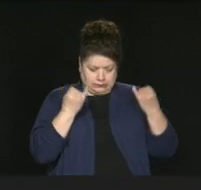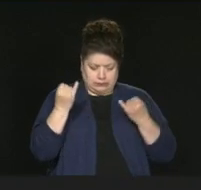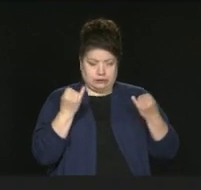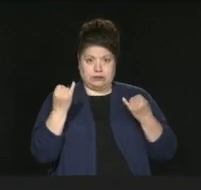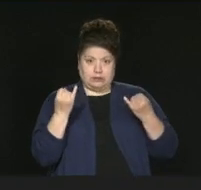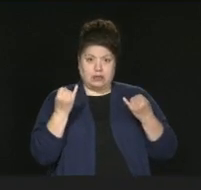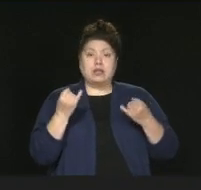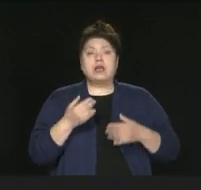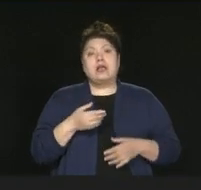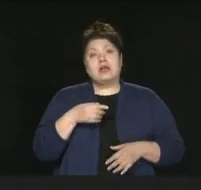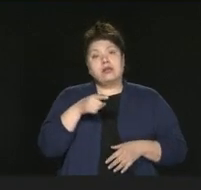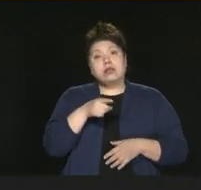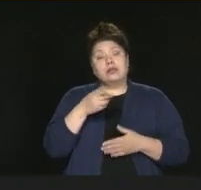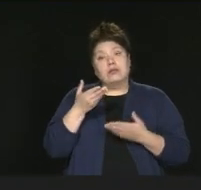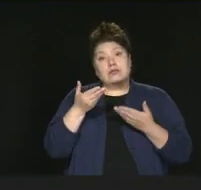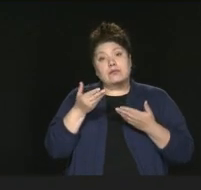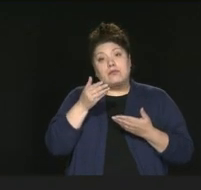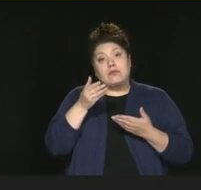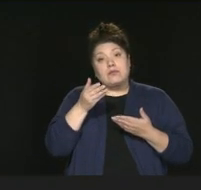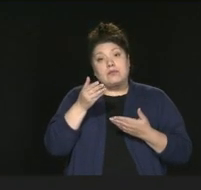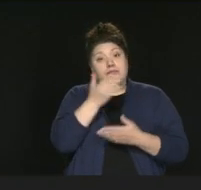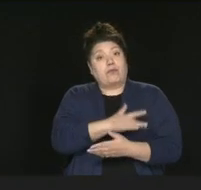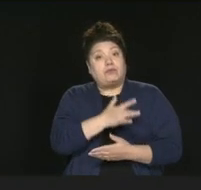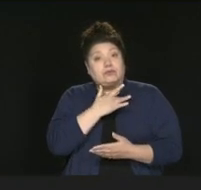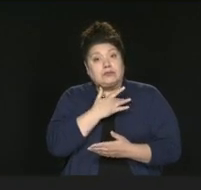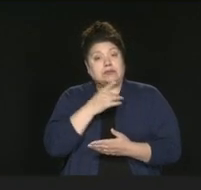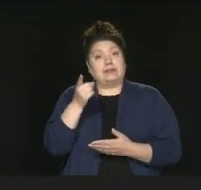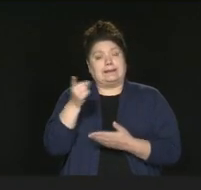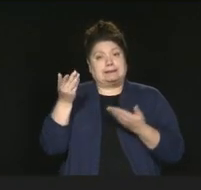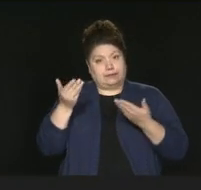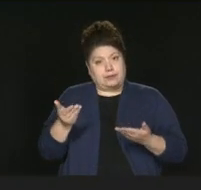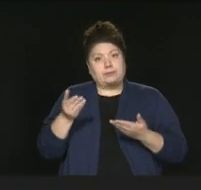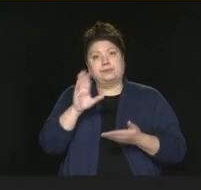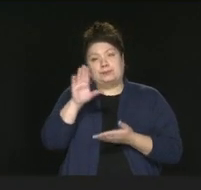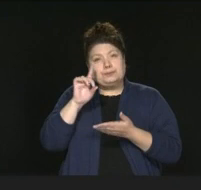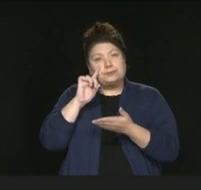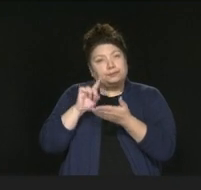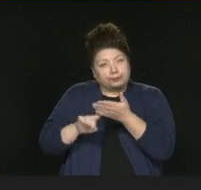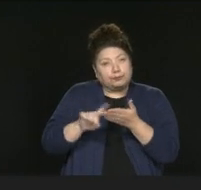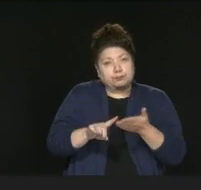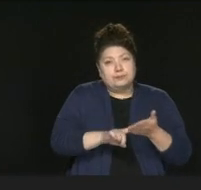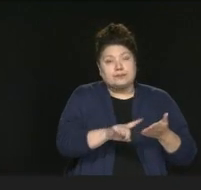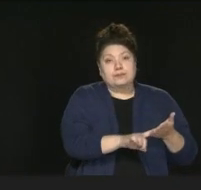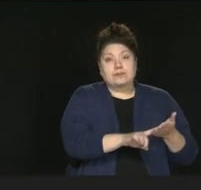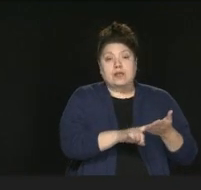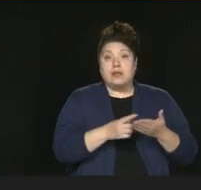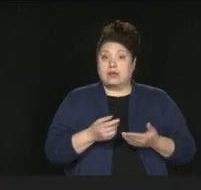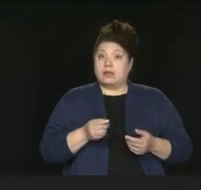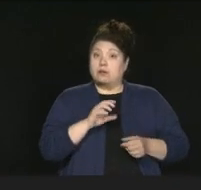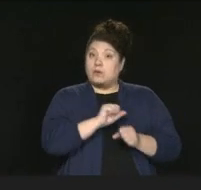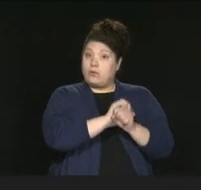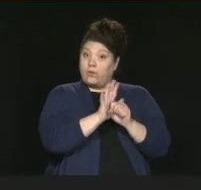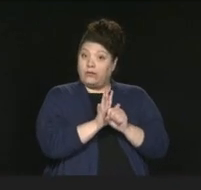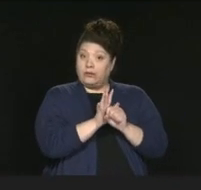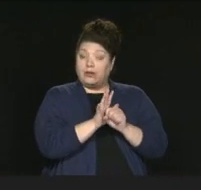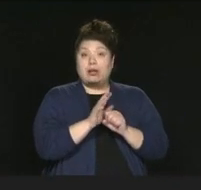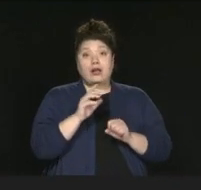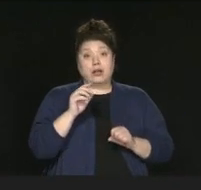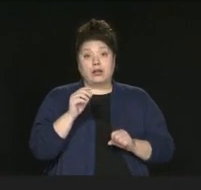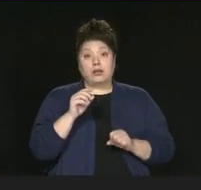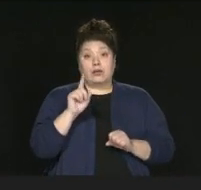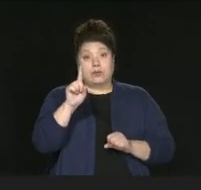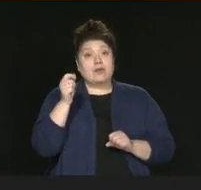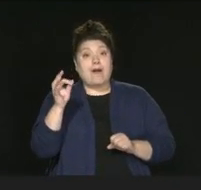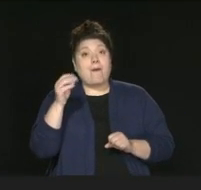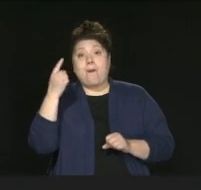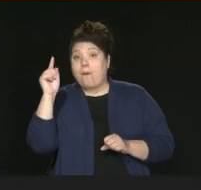said, widening the scope in terms of just sort of looking at the possibility of COVID-19 in people with a whole range of symptoms. And